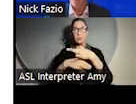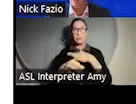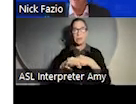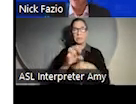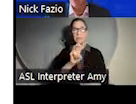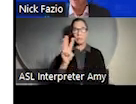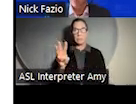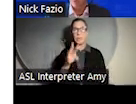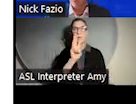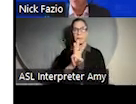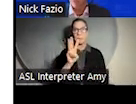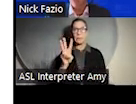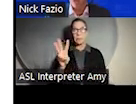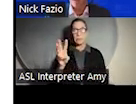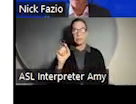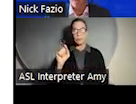at